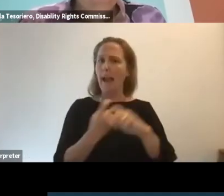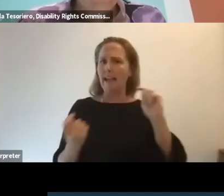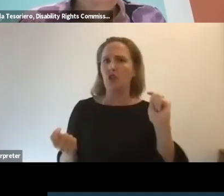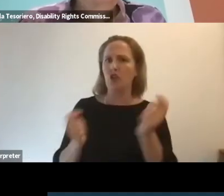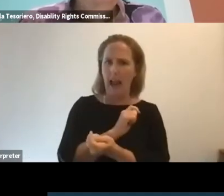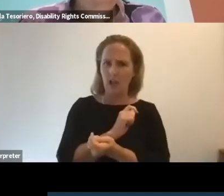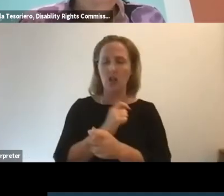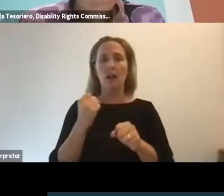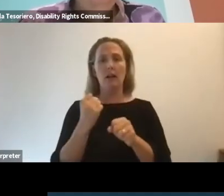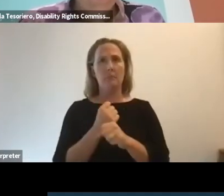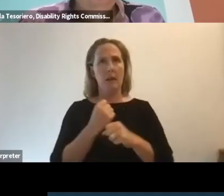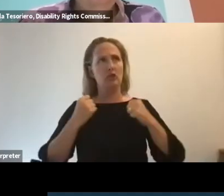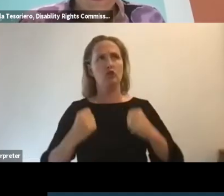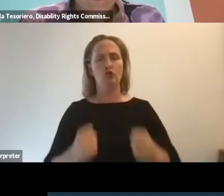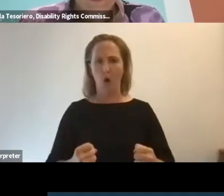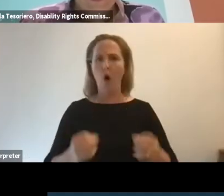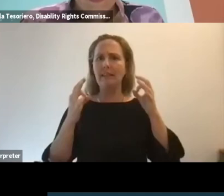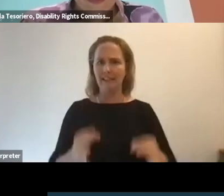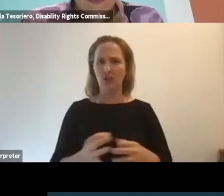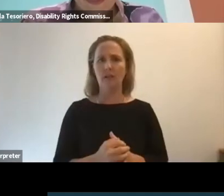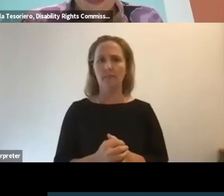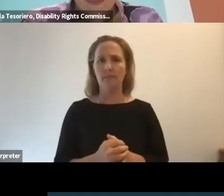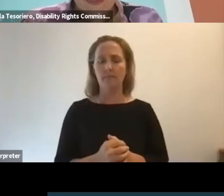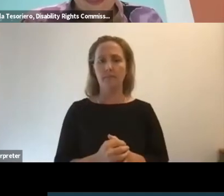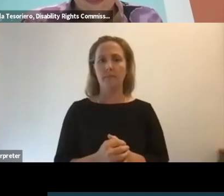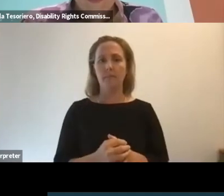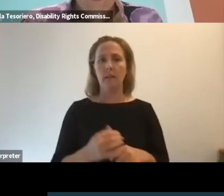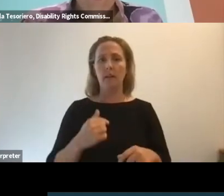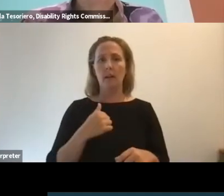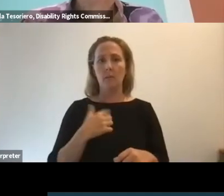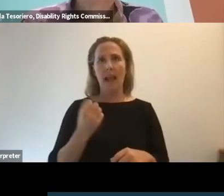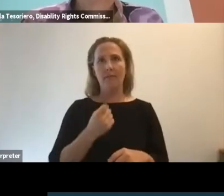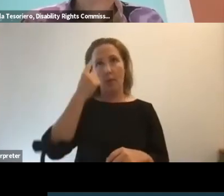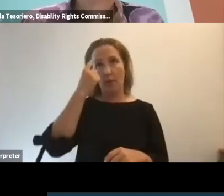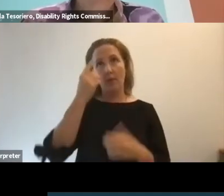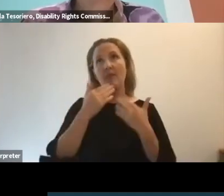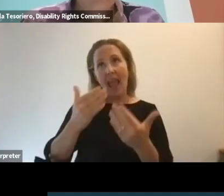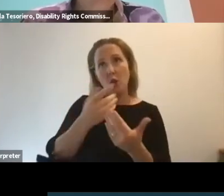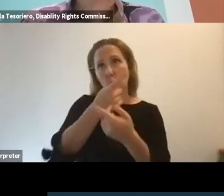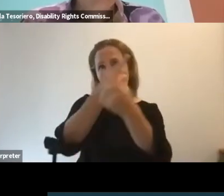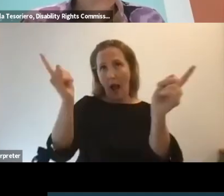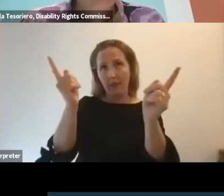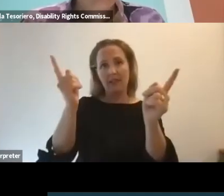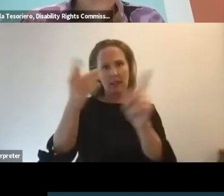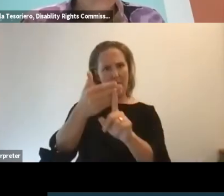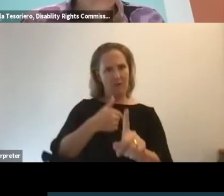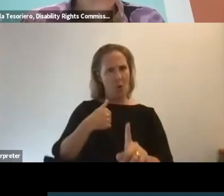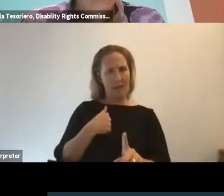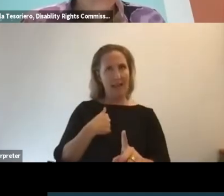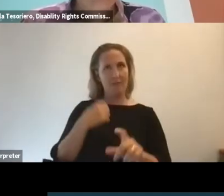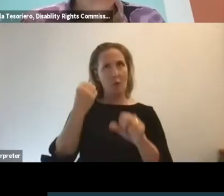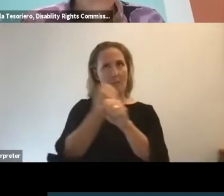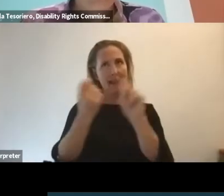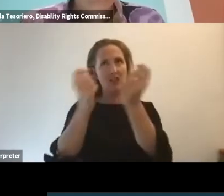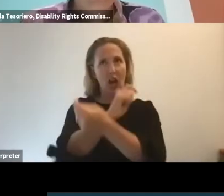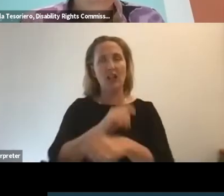have to thank those that came before me to make changes like that. Now, some of them may have been driven a lot by